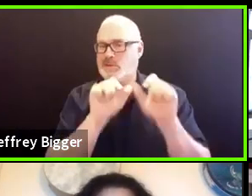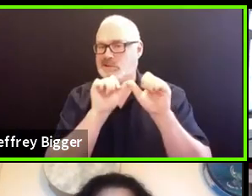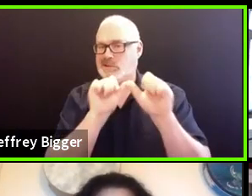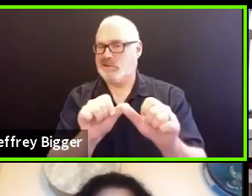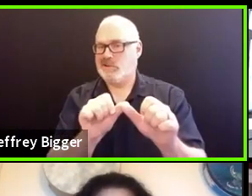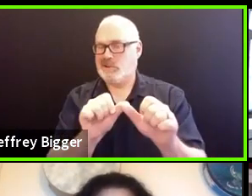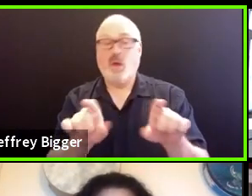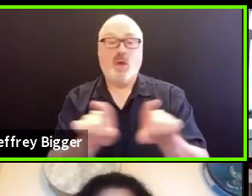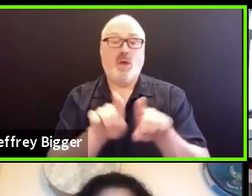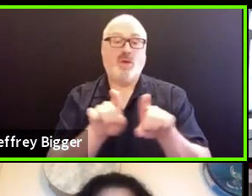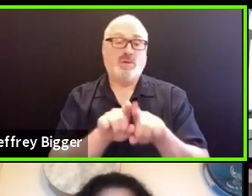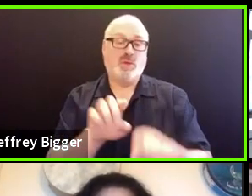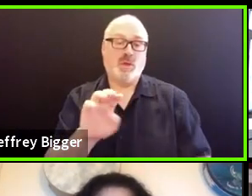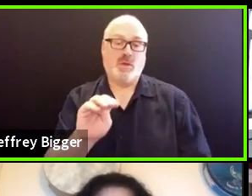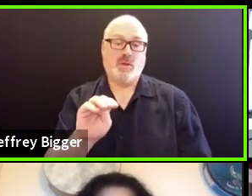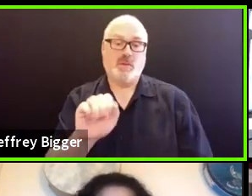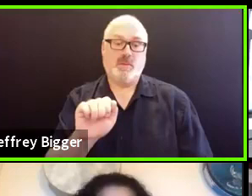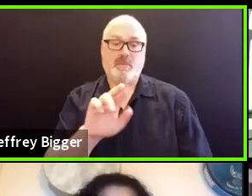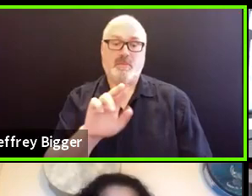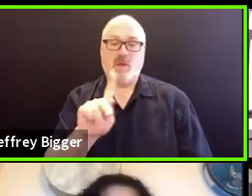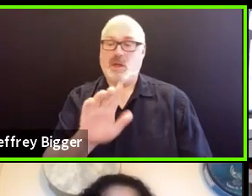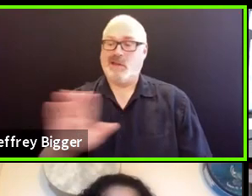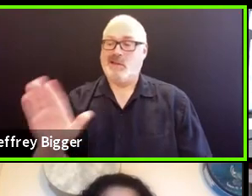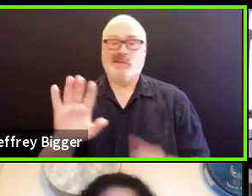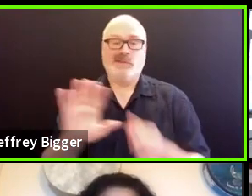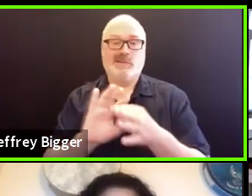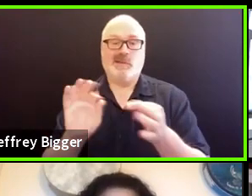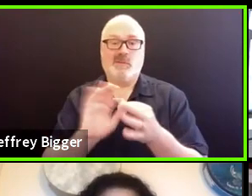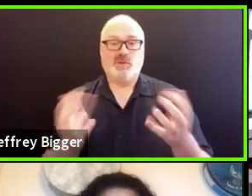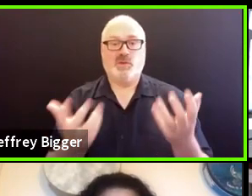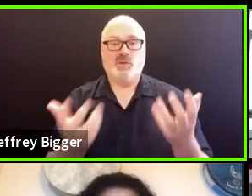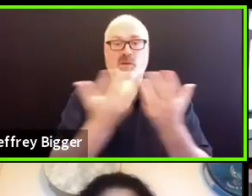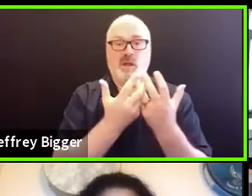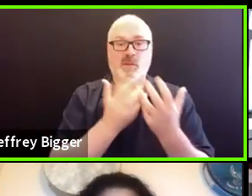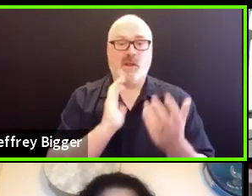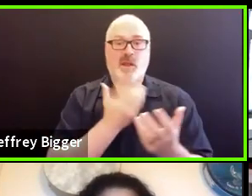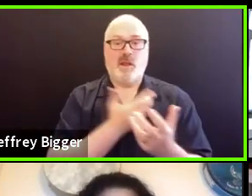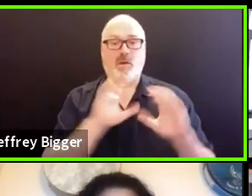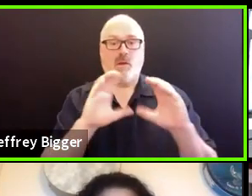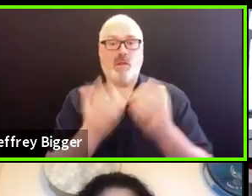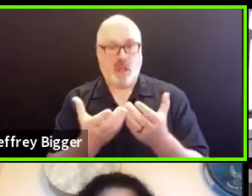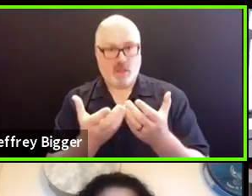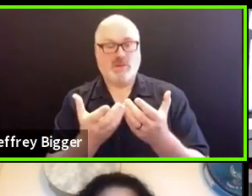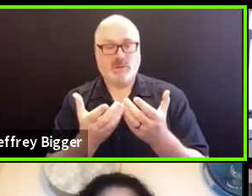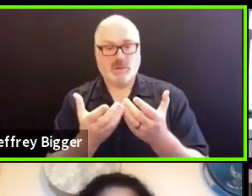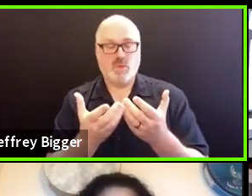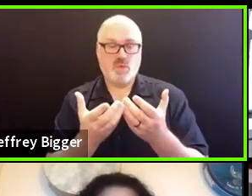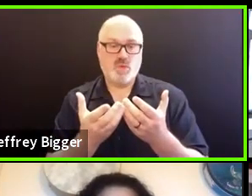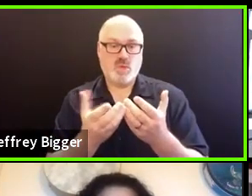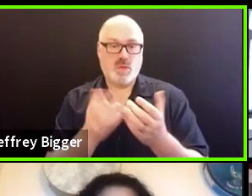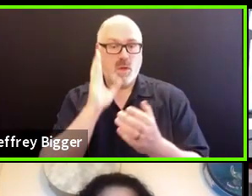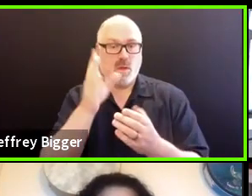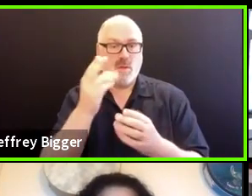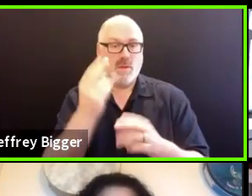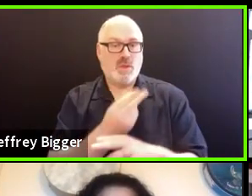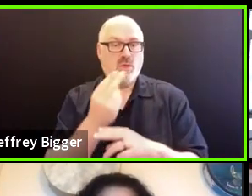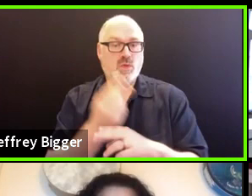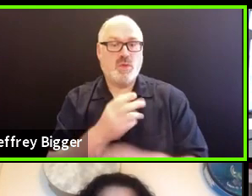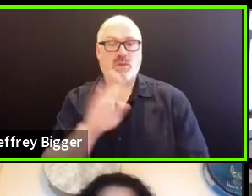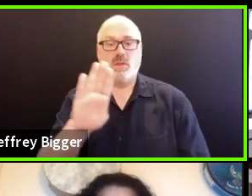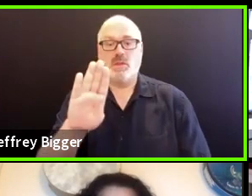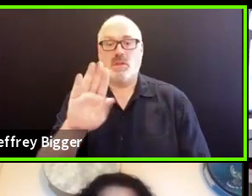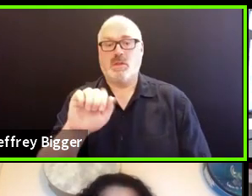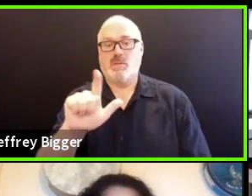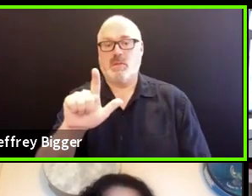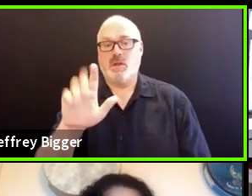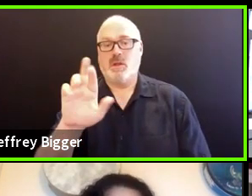Mark mentioned, in order to accommodate our classes, we will be using ballrooms and